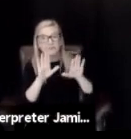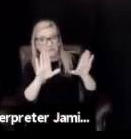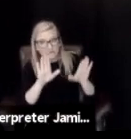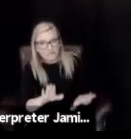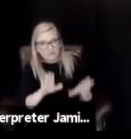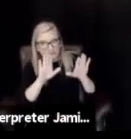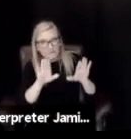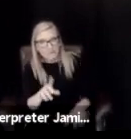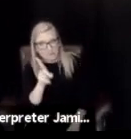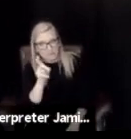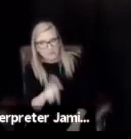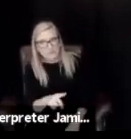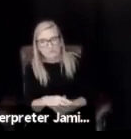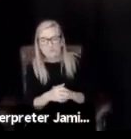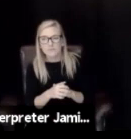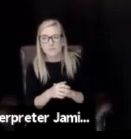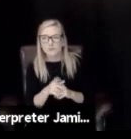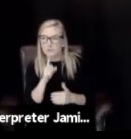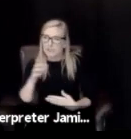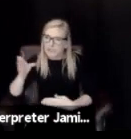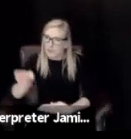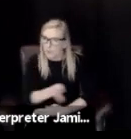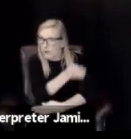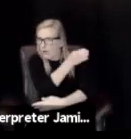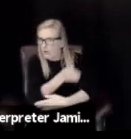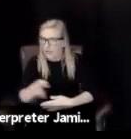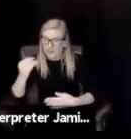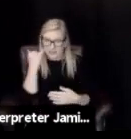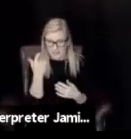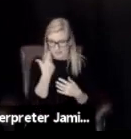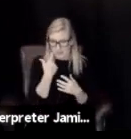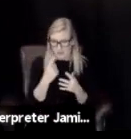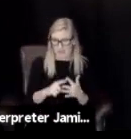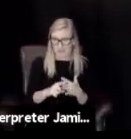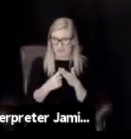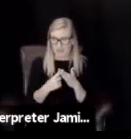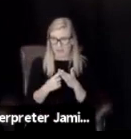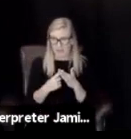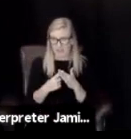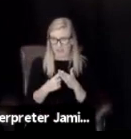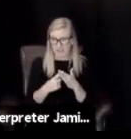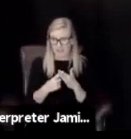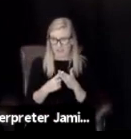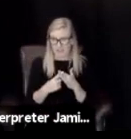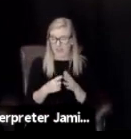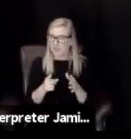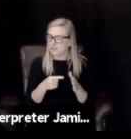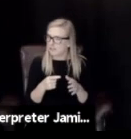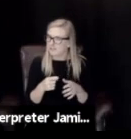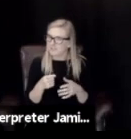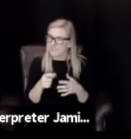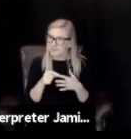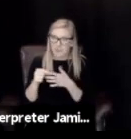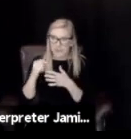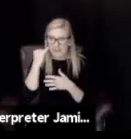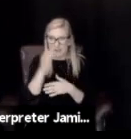So there's a big range out there. If you're just starting out, I get my foot in the door, especially if you don't have a track record, right? If